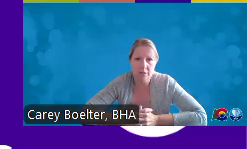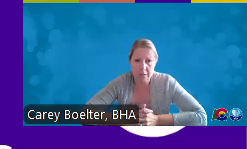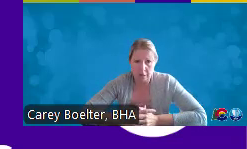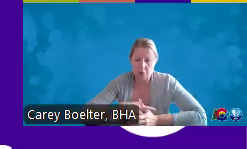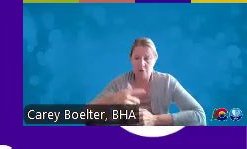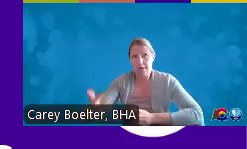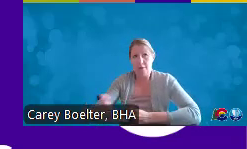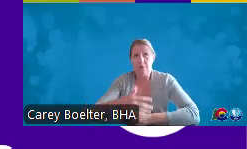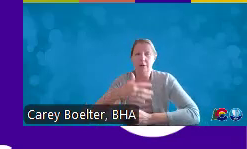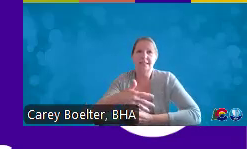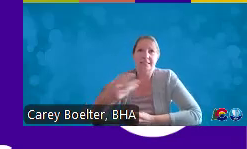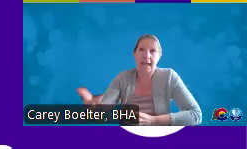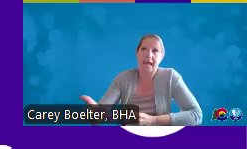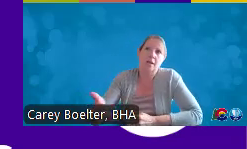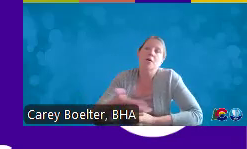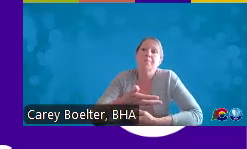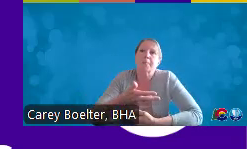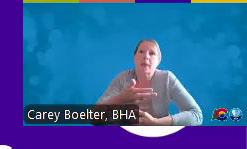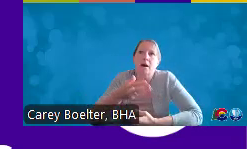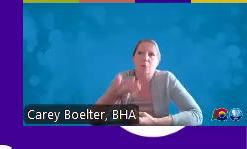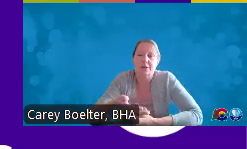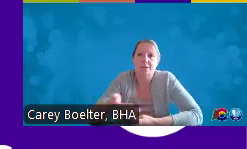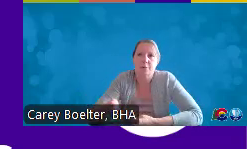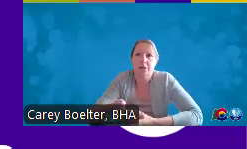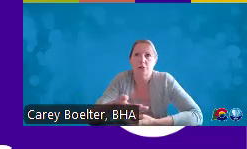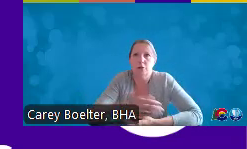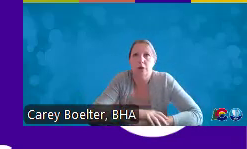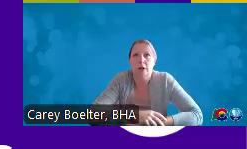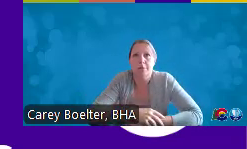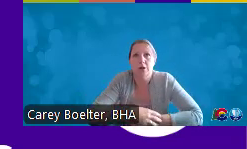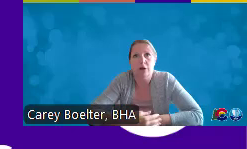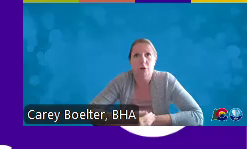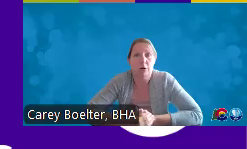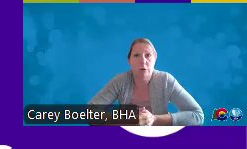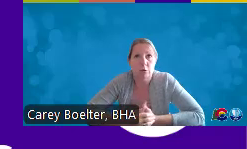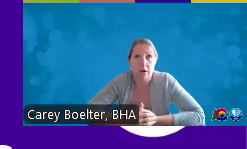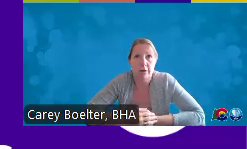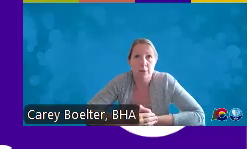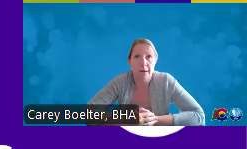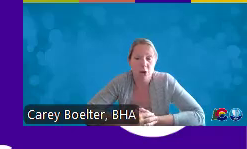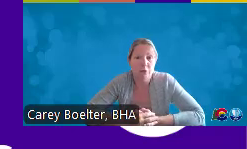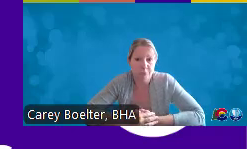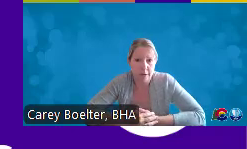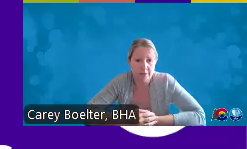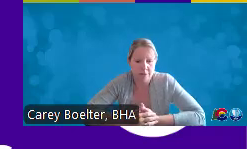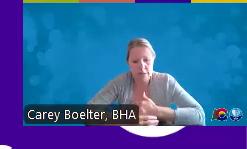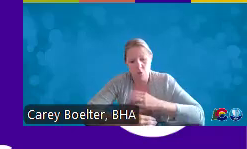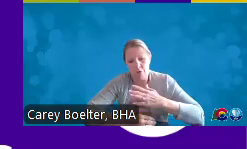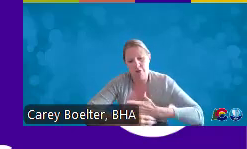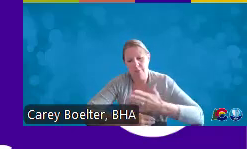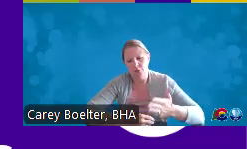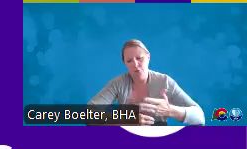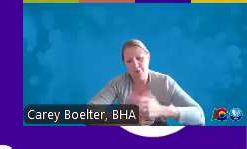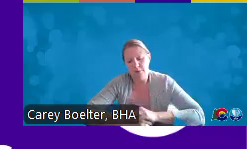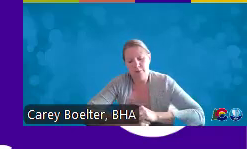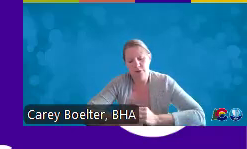intervention. When you think of, and when it says a crisis professional, here in Colorado, we require a paired response,